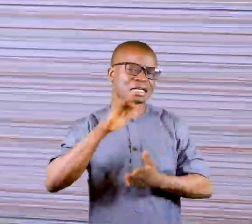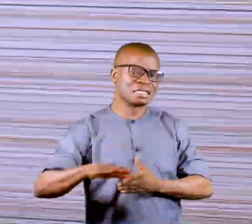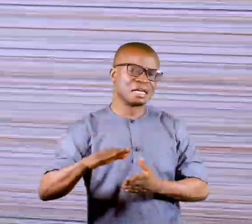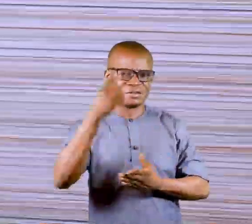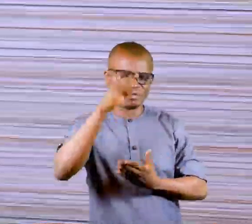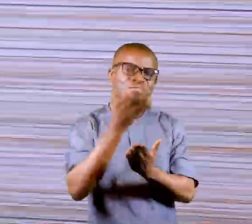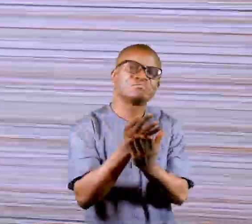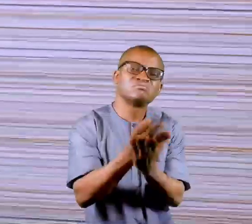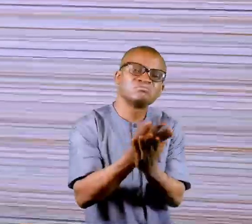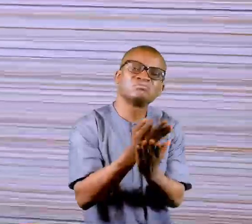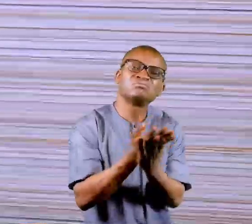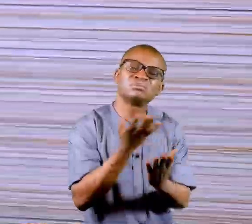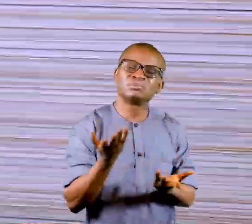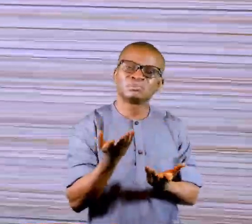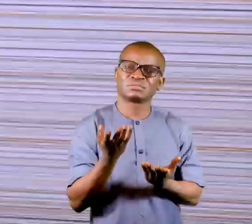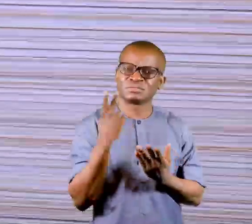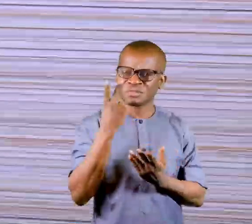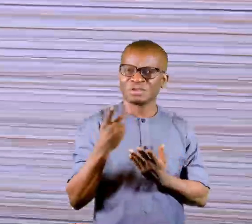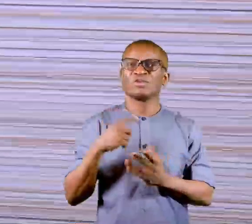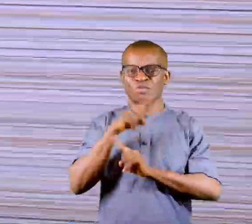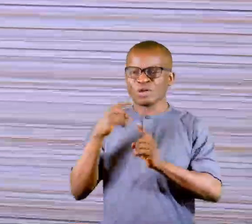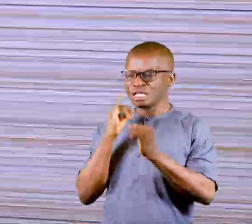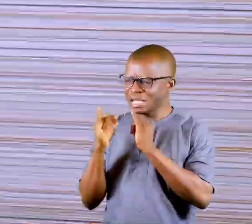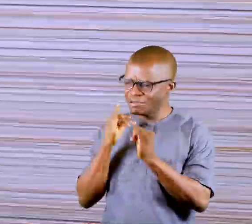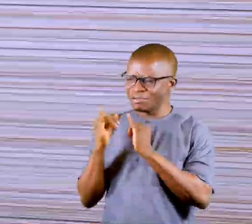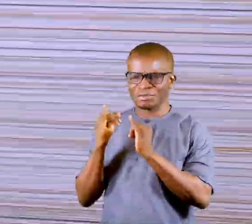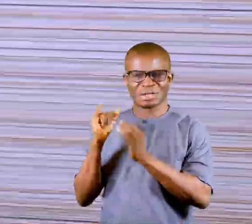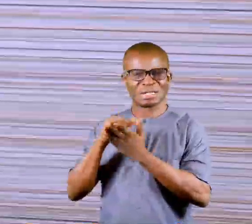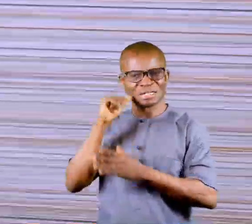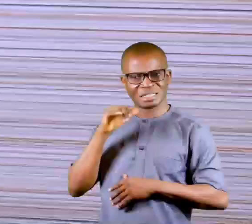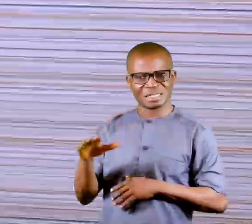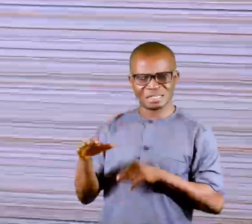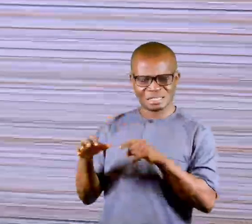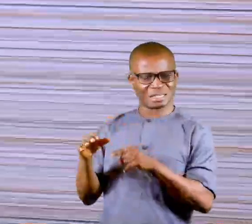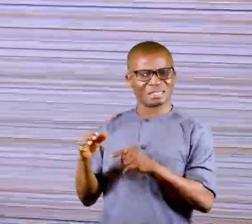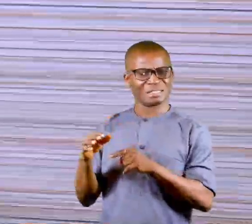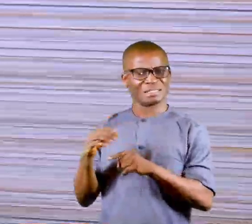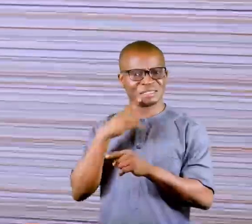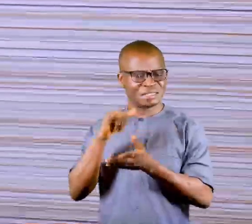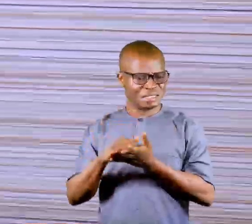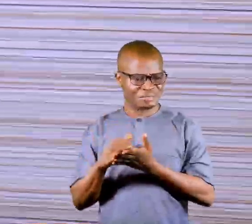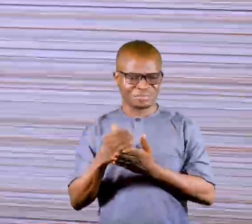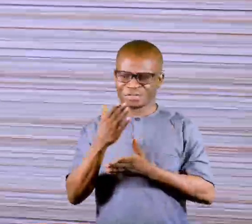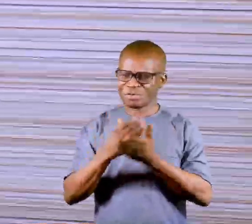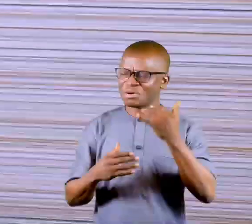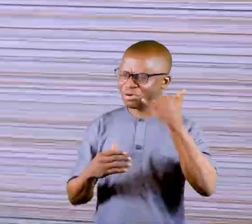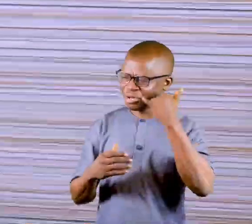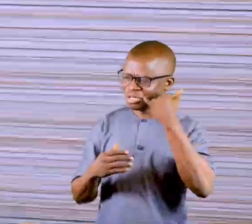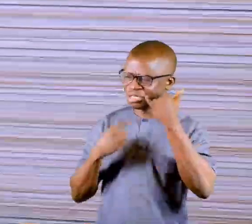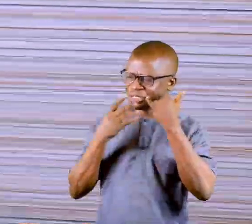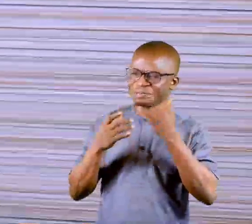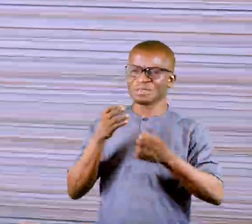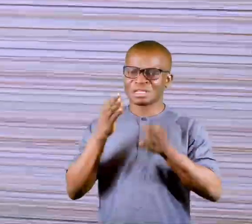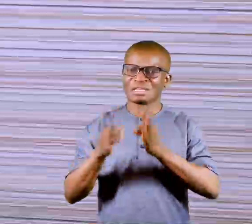interviewing the girl, we got to know that she said at one point when the girl was so sick, and somebody called her and she said,